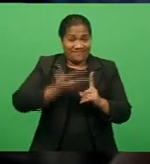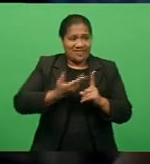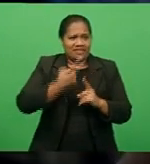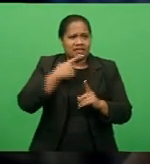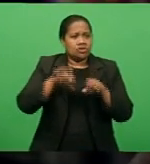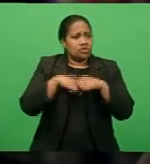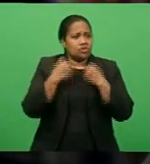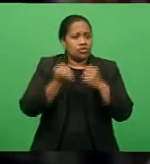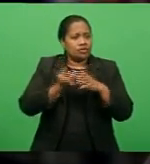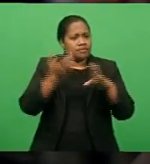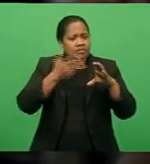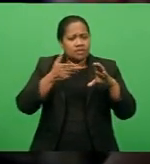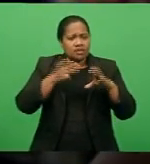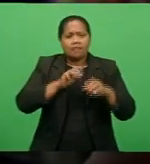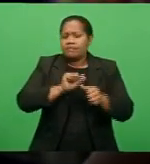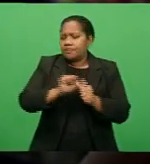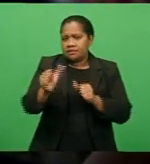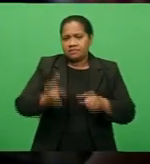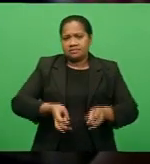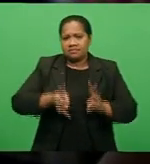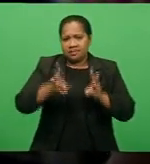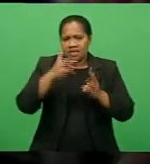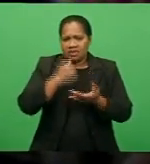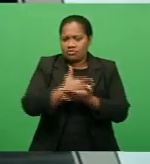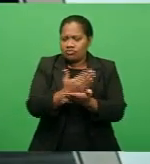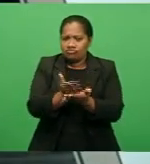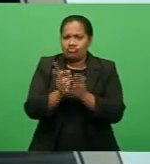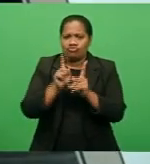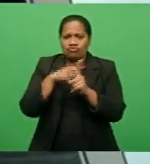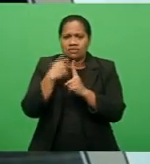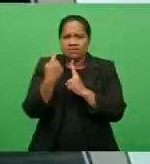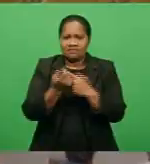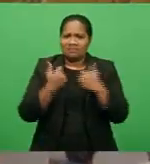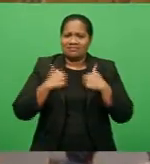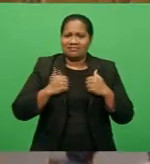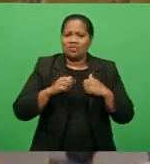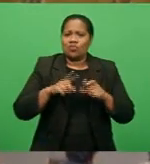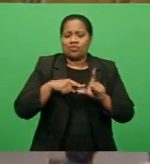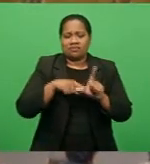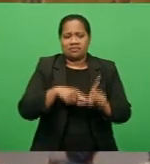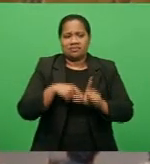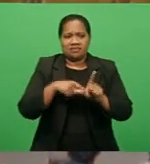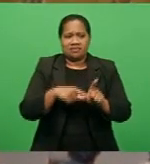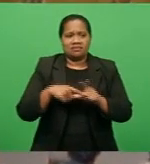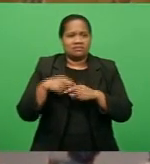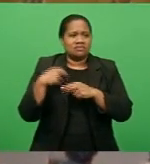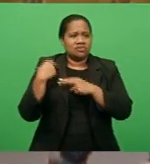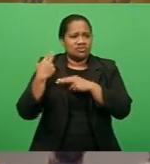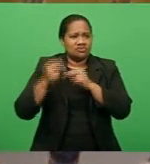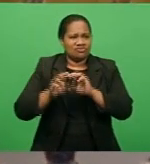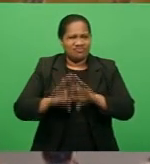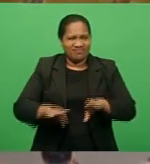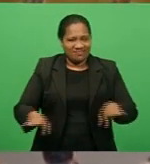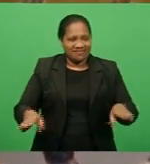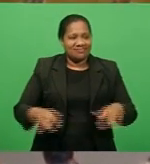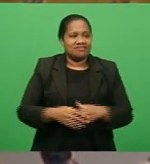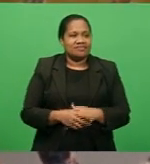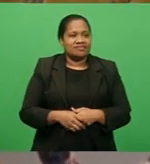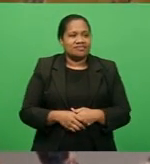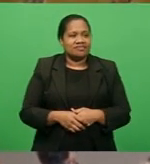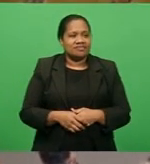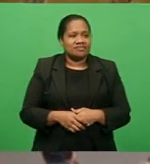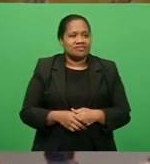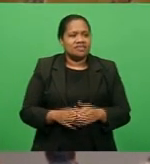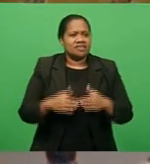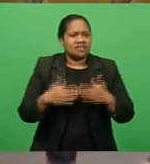is the best way to share traditional practices with the younger generation. To me, the solution that I find, we can't get